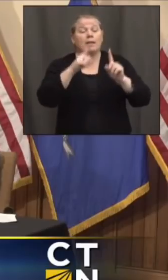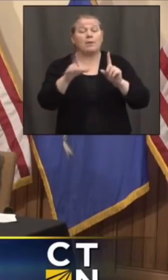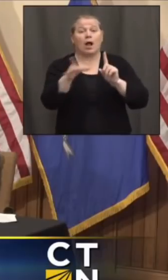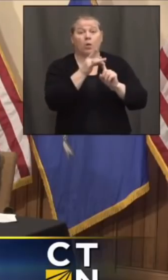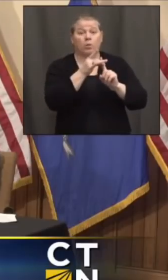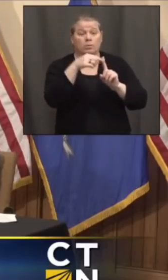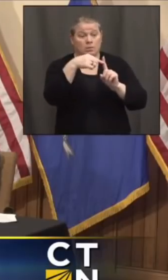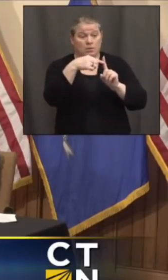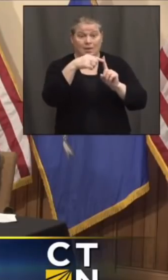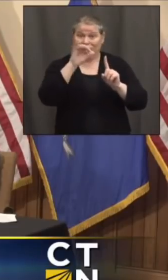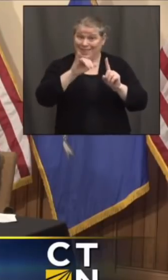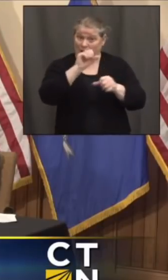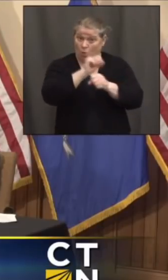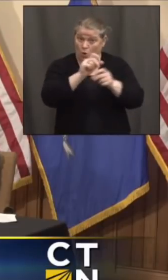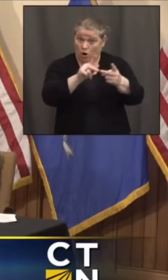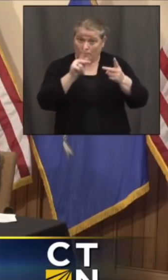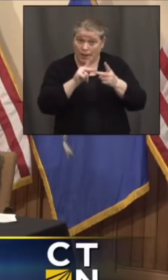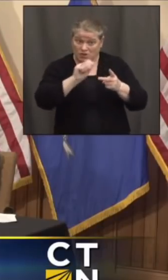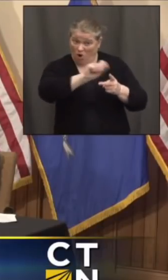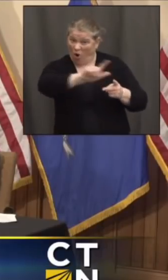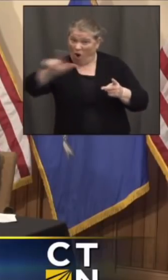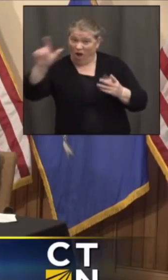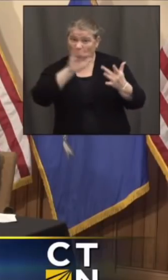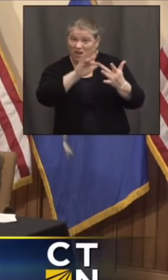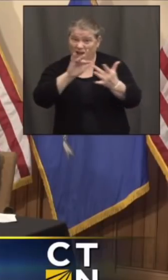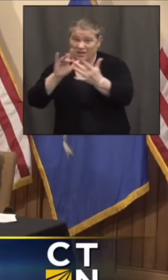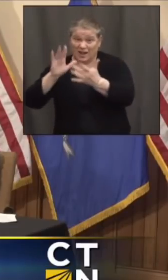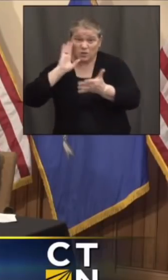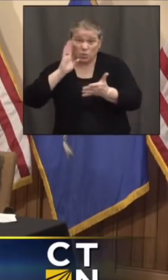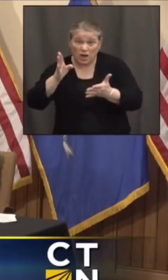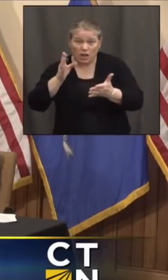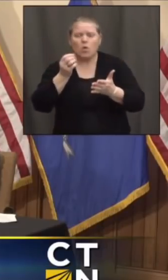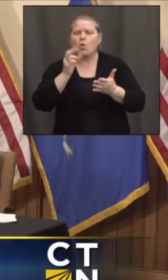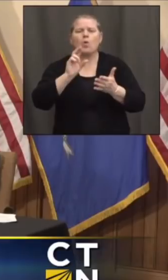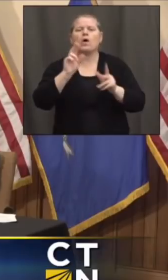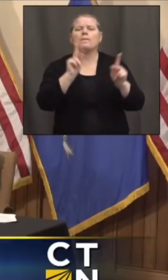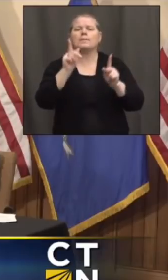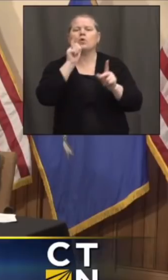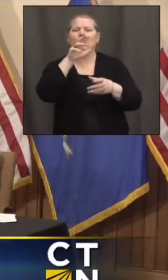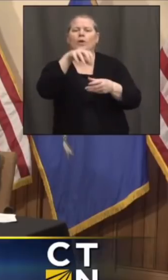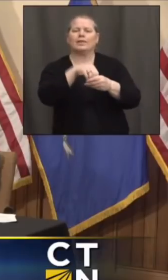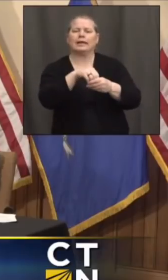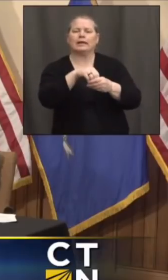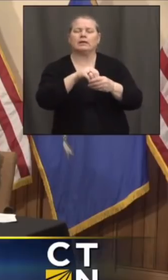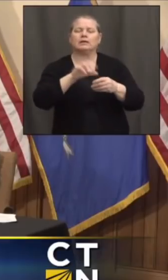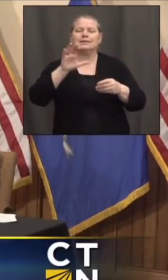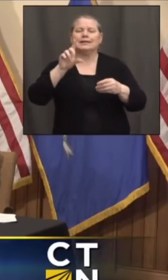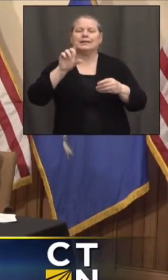contacted, right? I mean, it's only people that would be within the CDC guidelines of